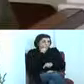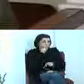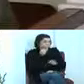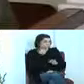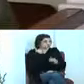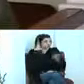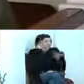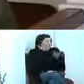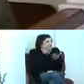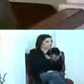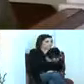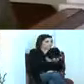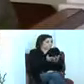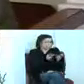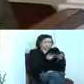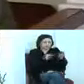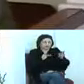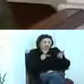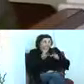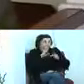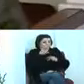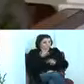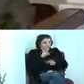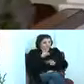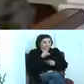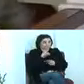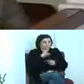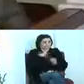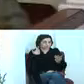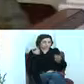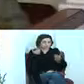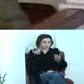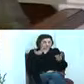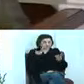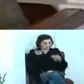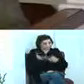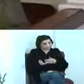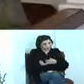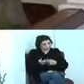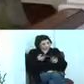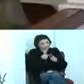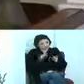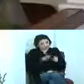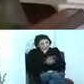destination. Our invitation to wholeness is a state of mind.